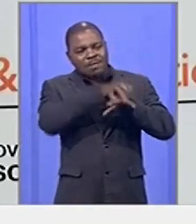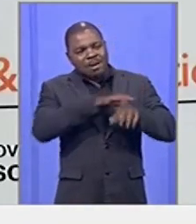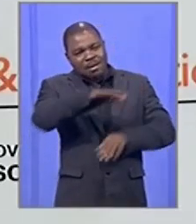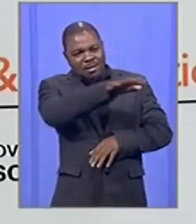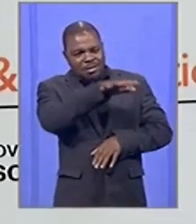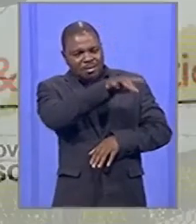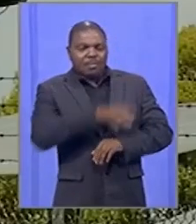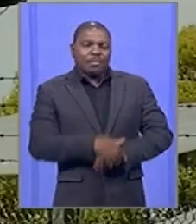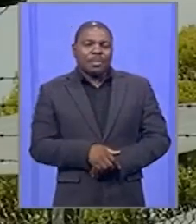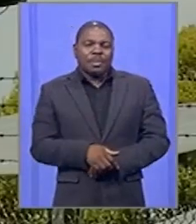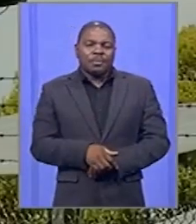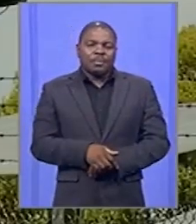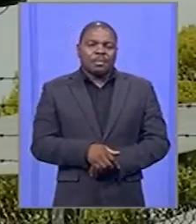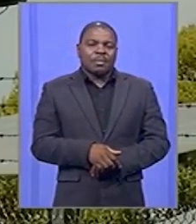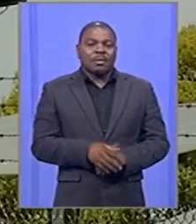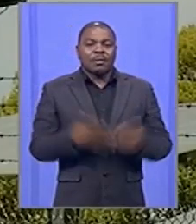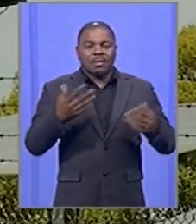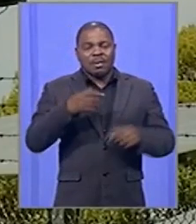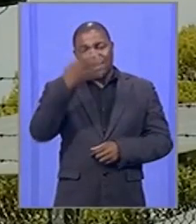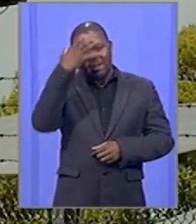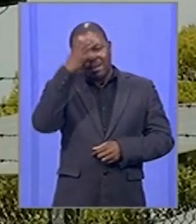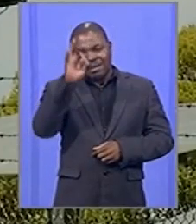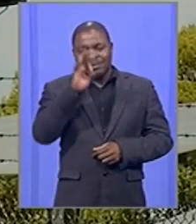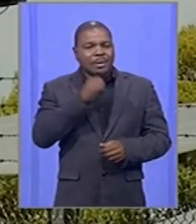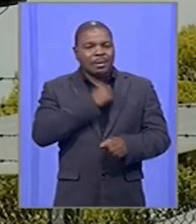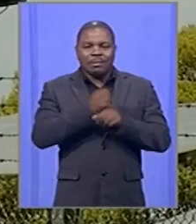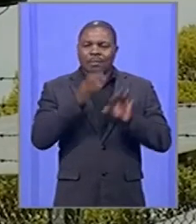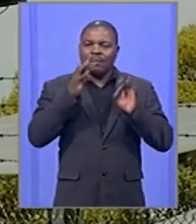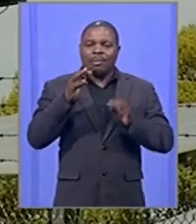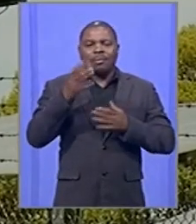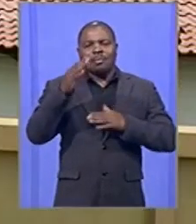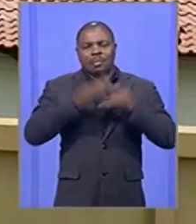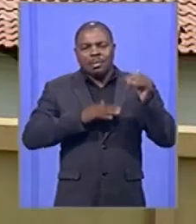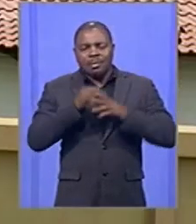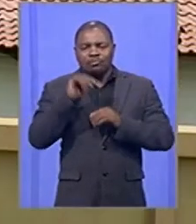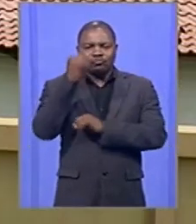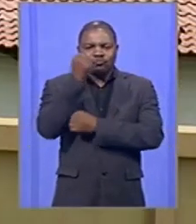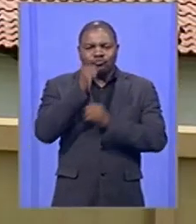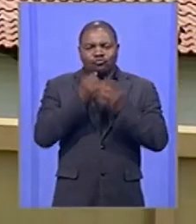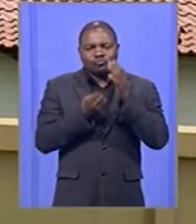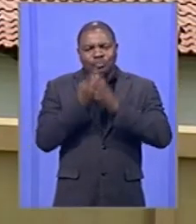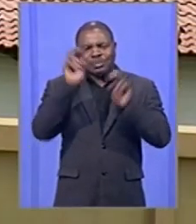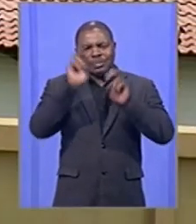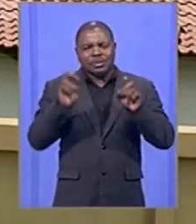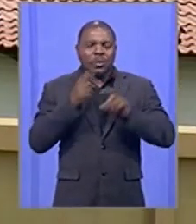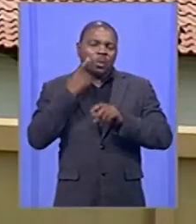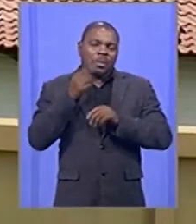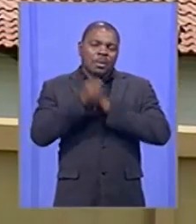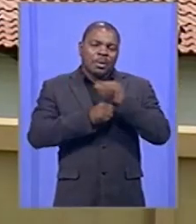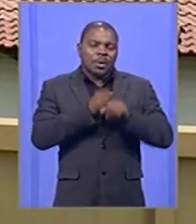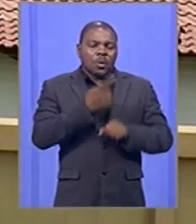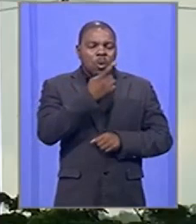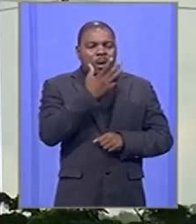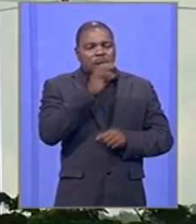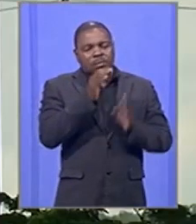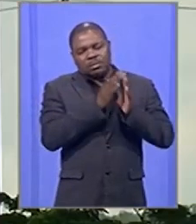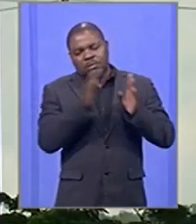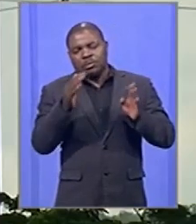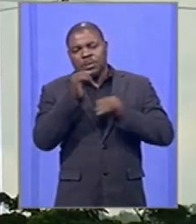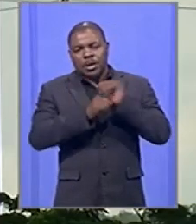it's needed. Go retelelwa ga puso mo go ageng diteišene tsa go fetlha motlakase gareng ga dingwaga tsa 1990 le 2000